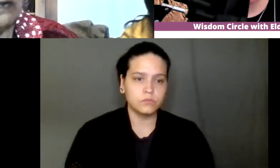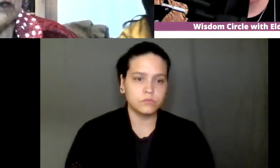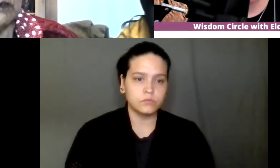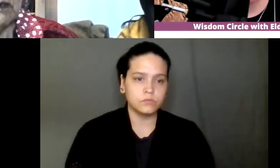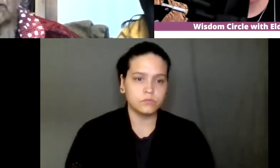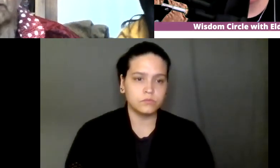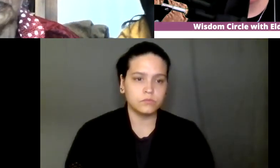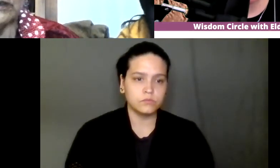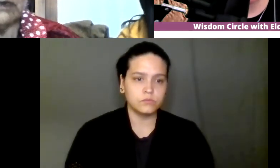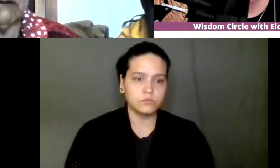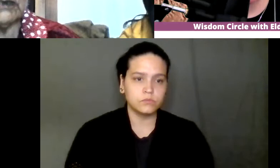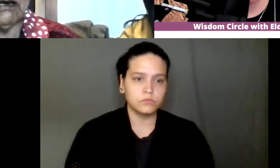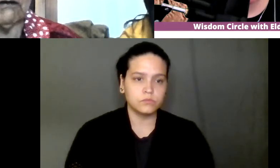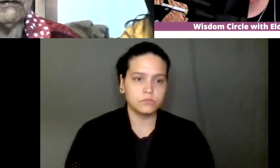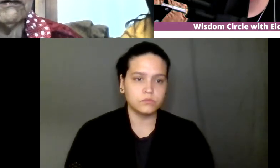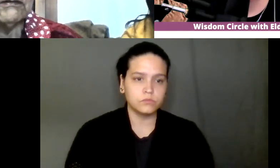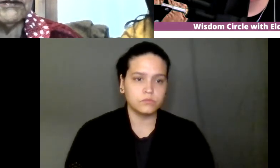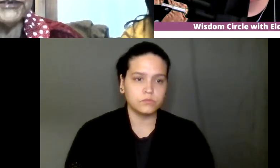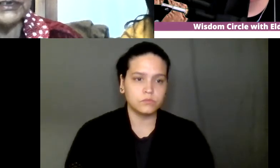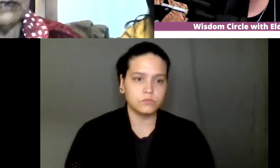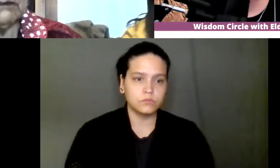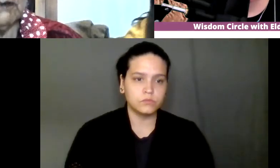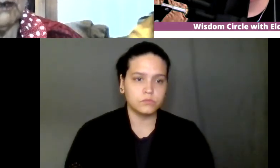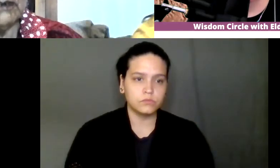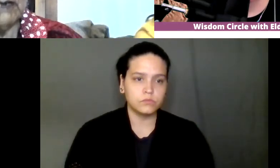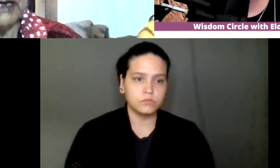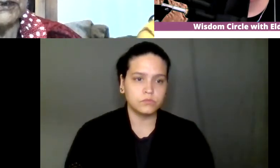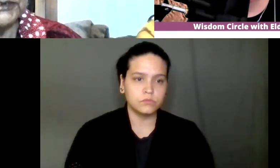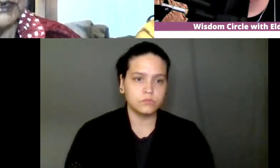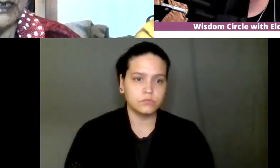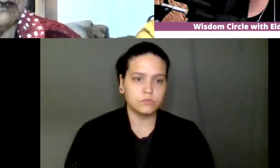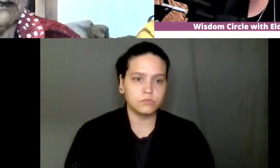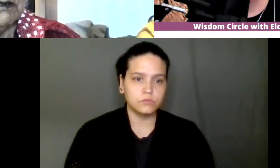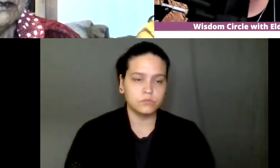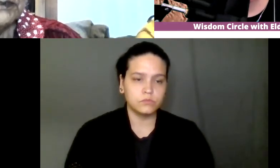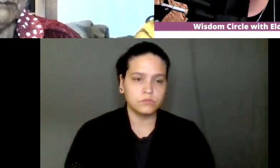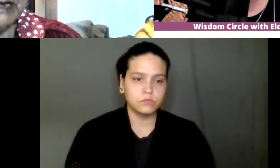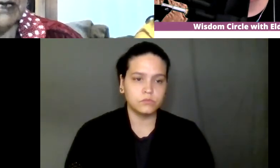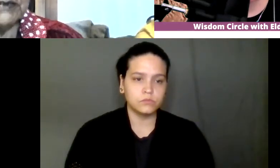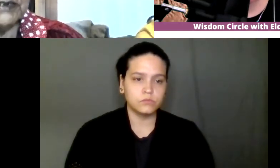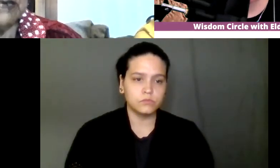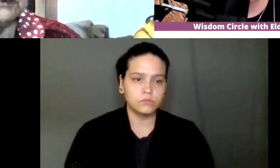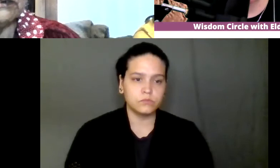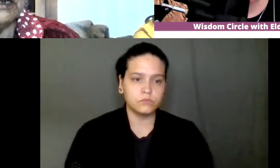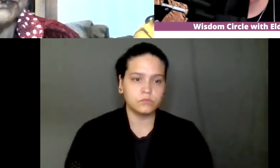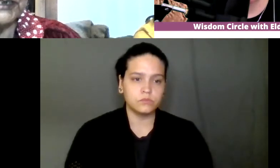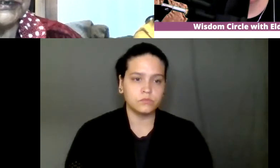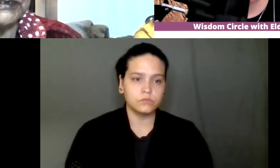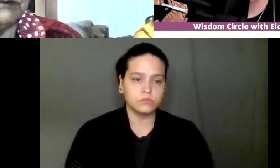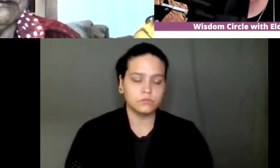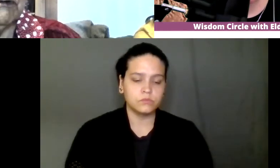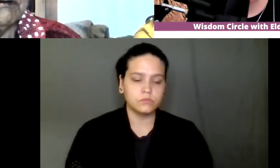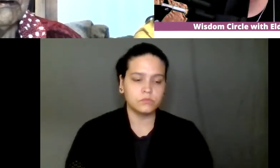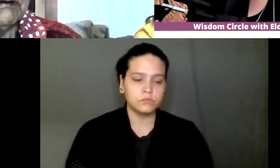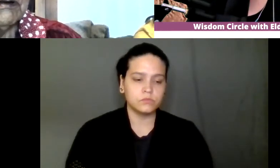said startle, which ate the old trout. Oh, she not a lay banjo quickly. She bay as she cases up. What are